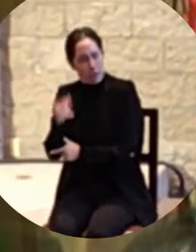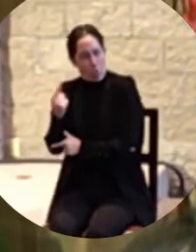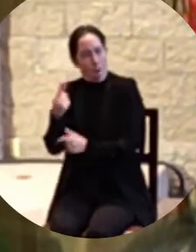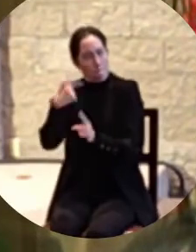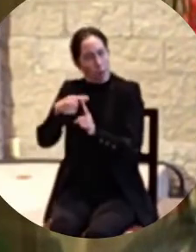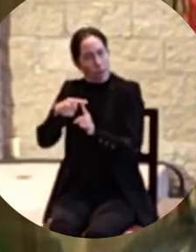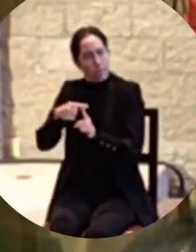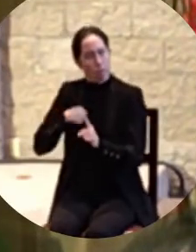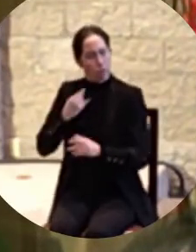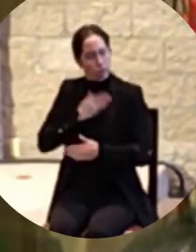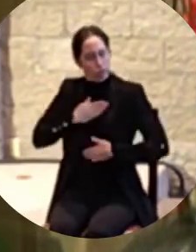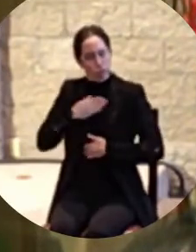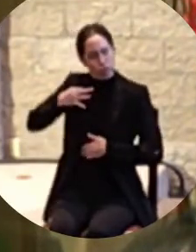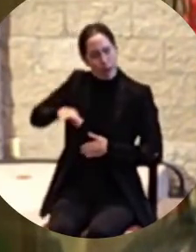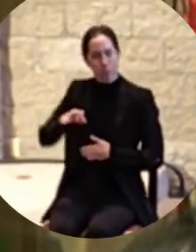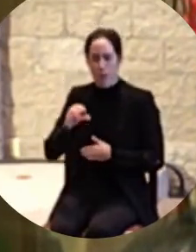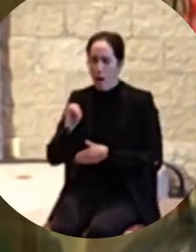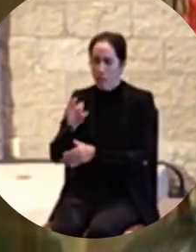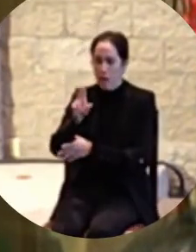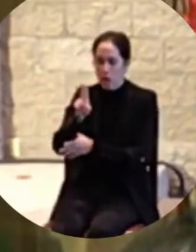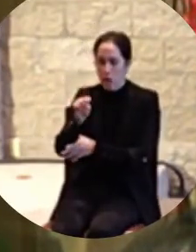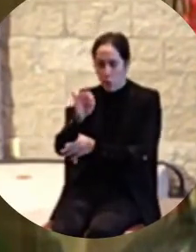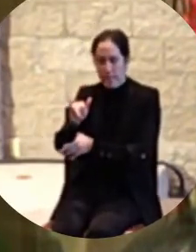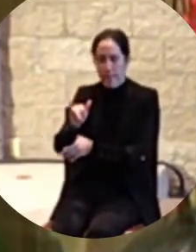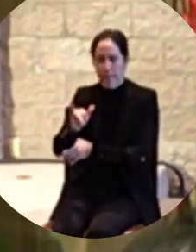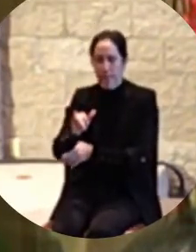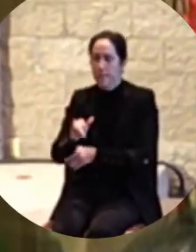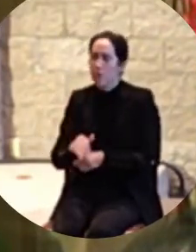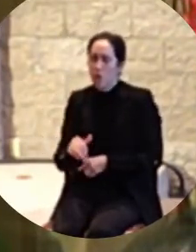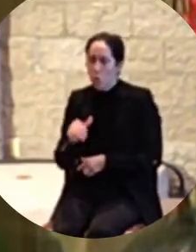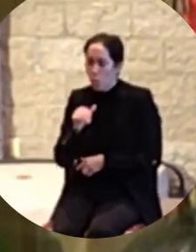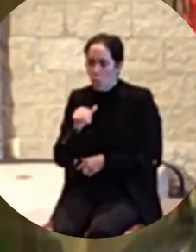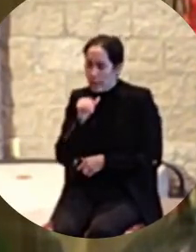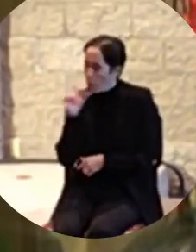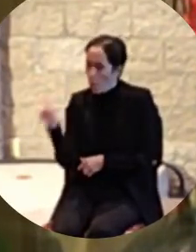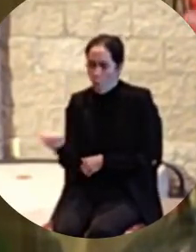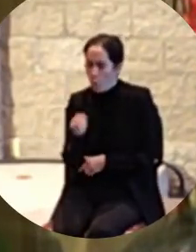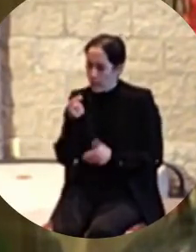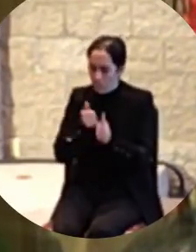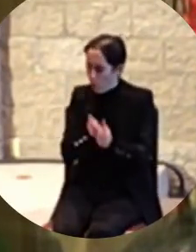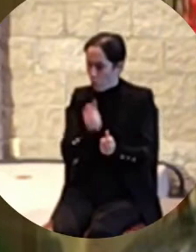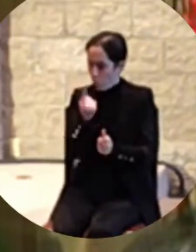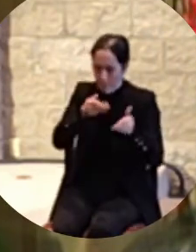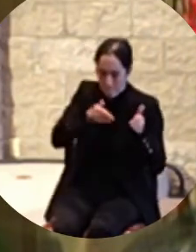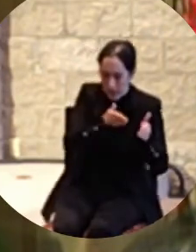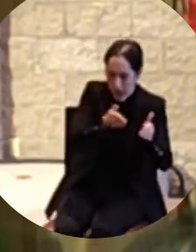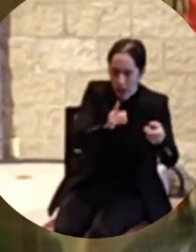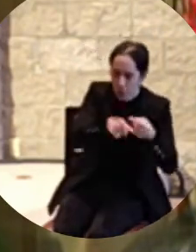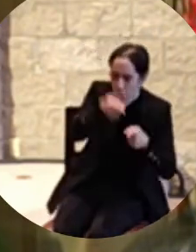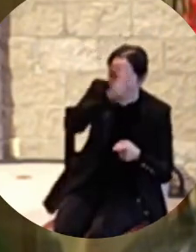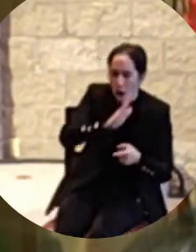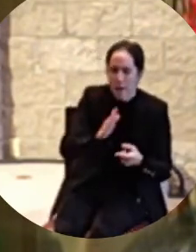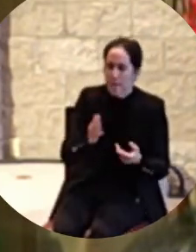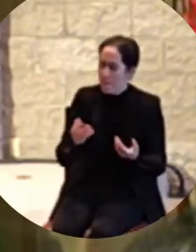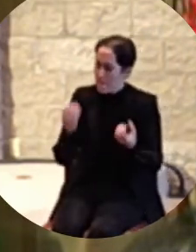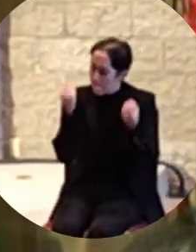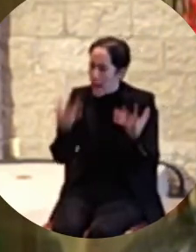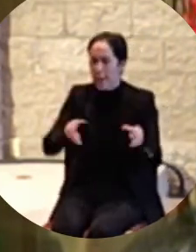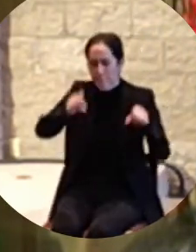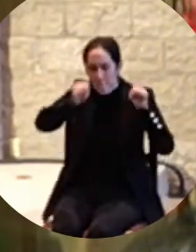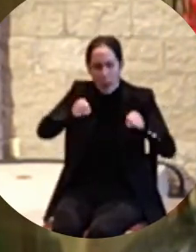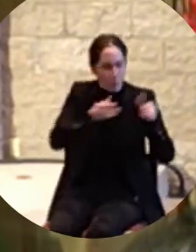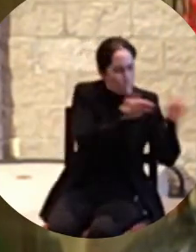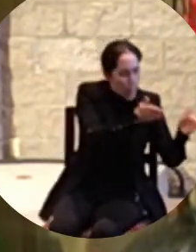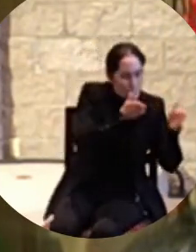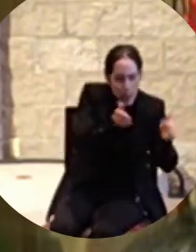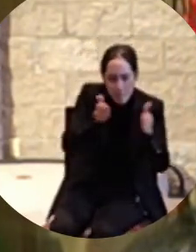them into our life. It's not one path to God. There are many paths to God, many paths to God. And there's